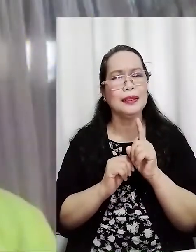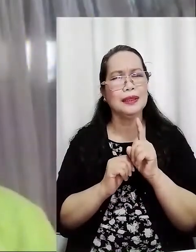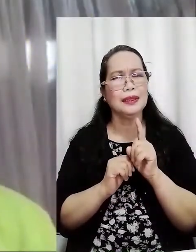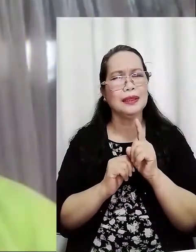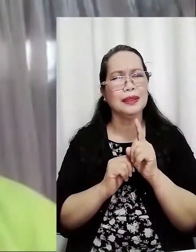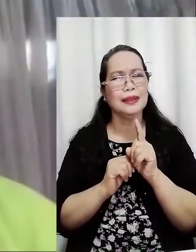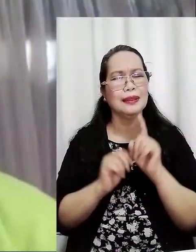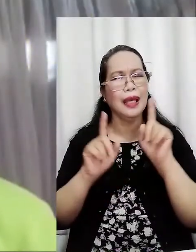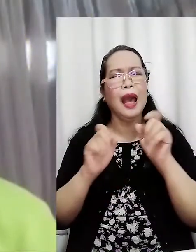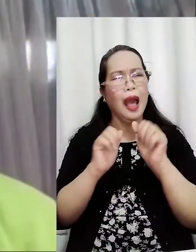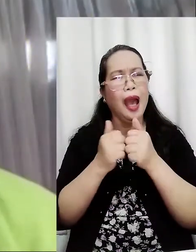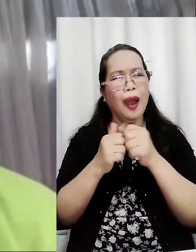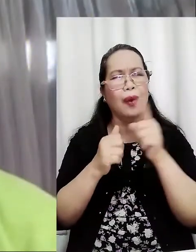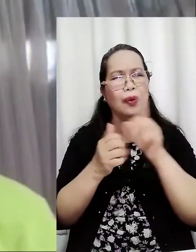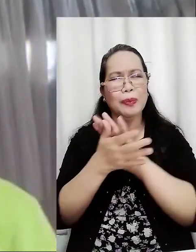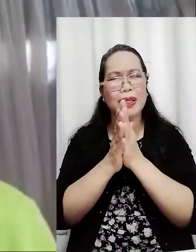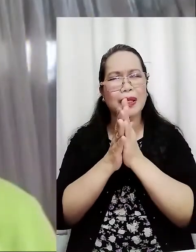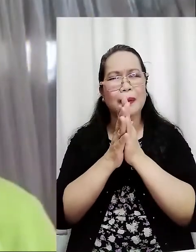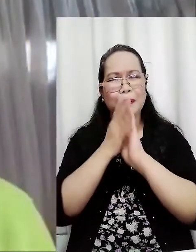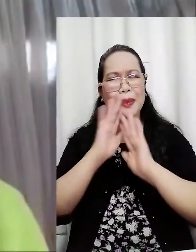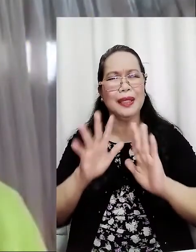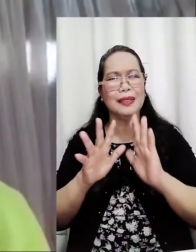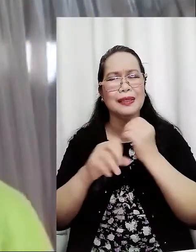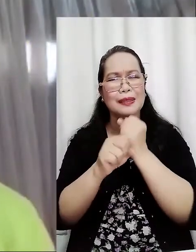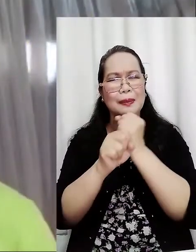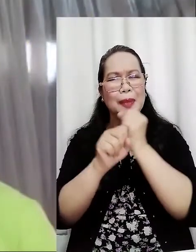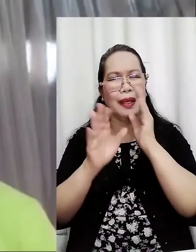I thought of three